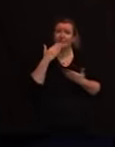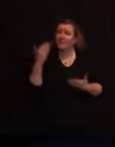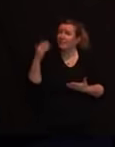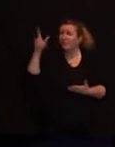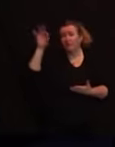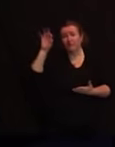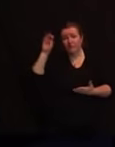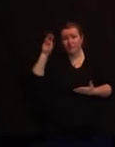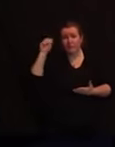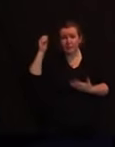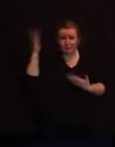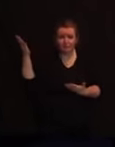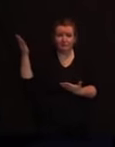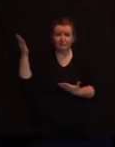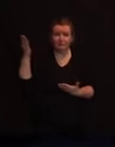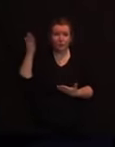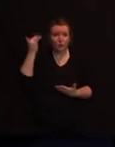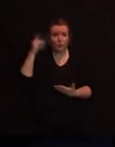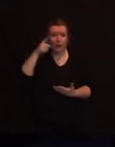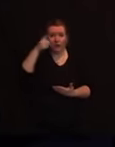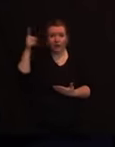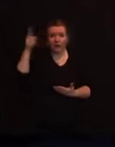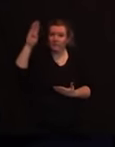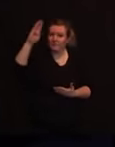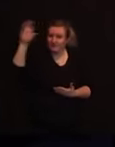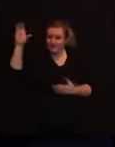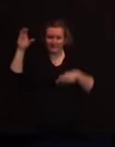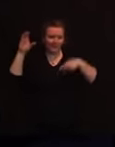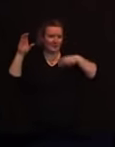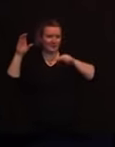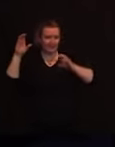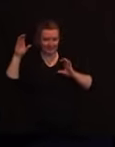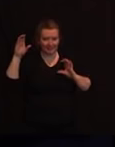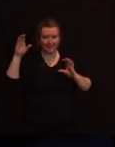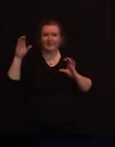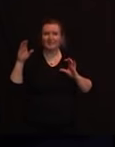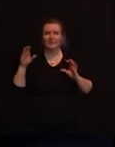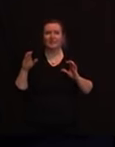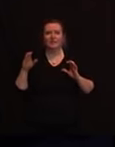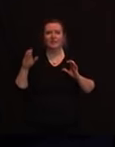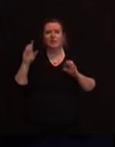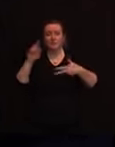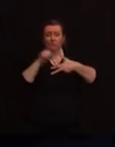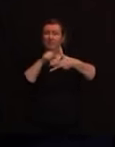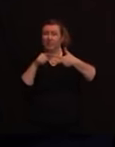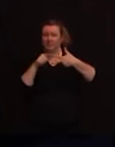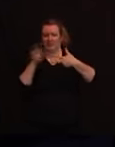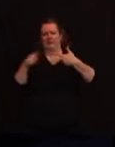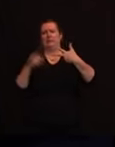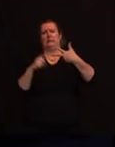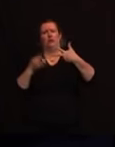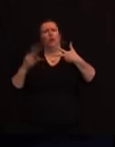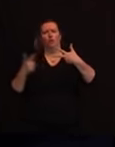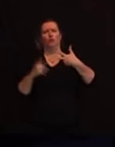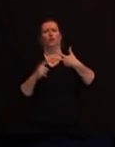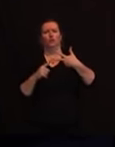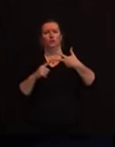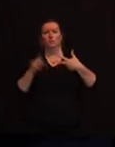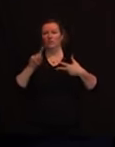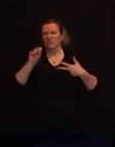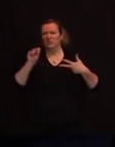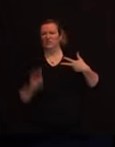testing sites in North Jersey. But we need a third FEMA site, a federally backed site in South Jersey, when we need it right